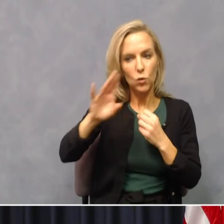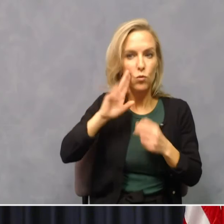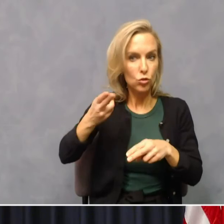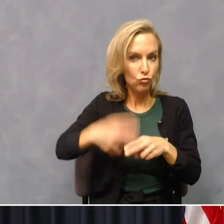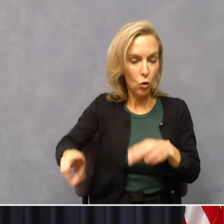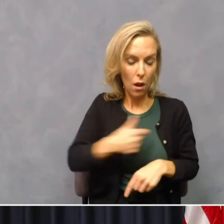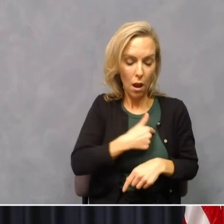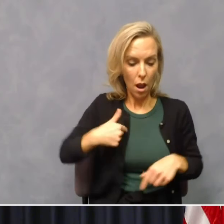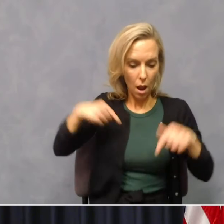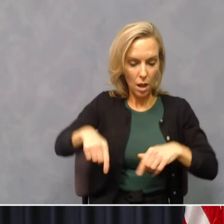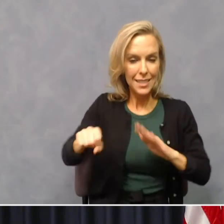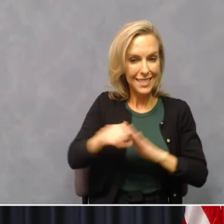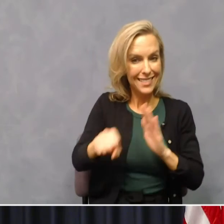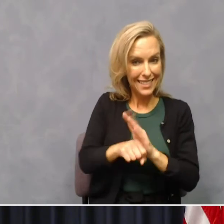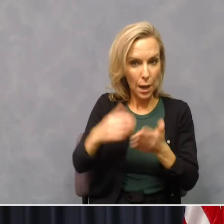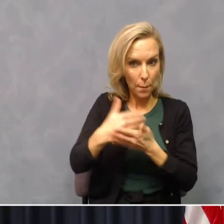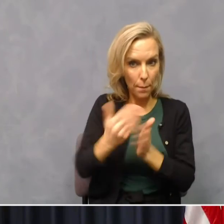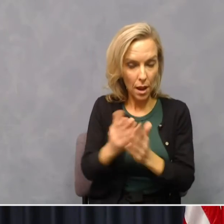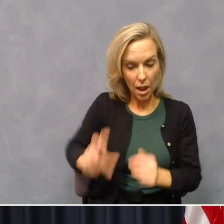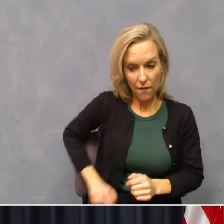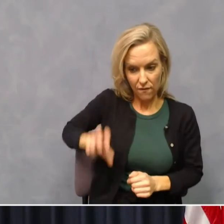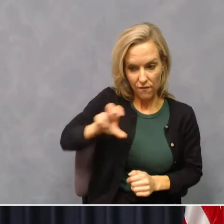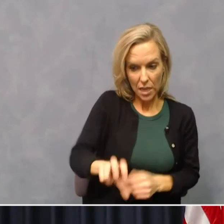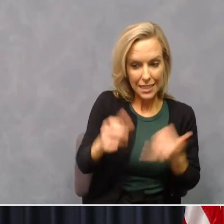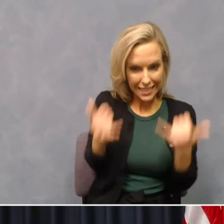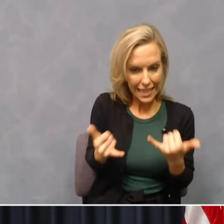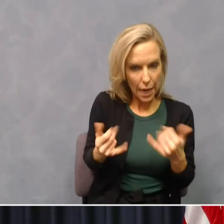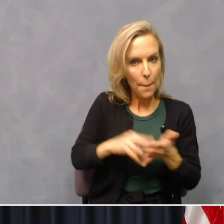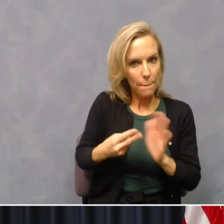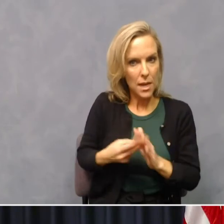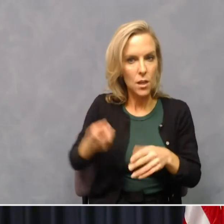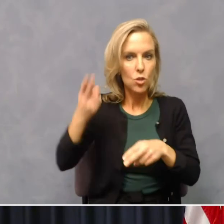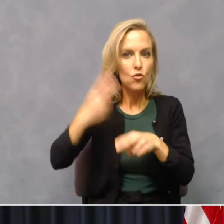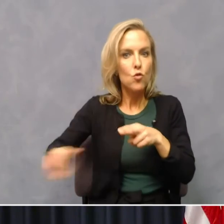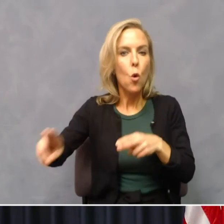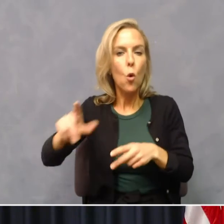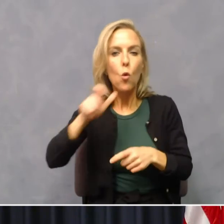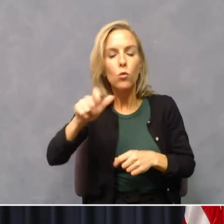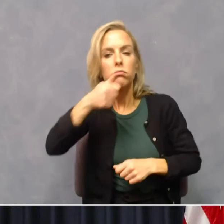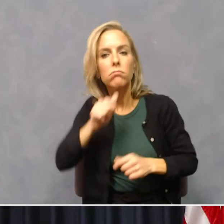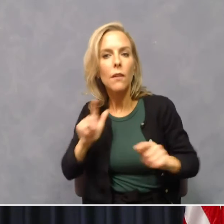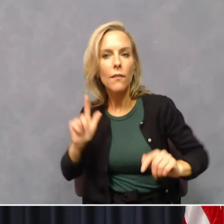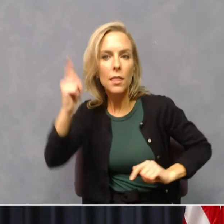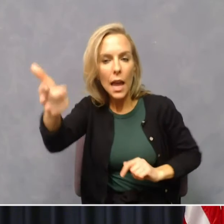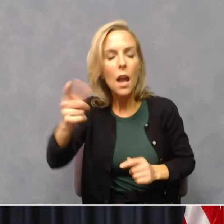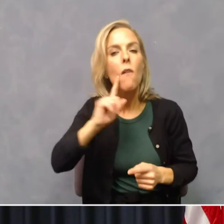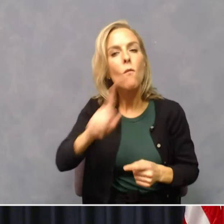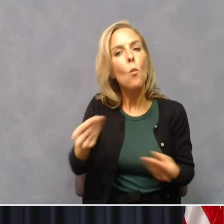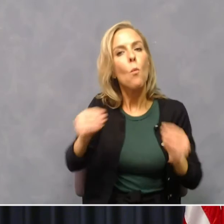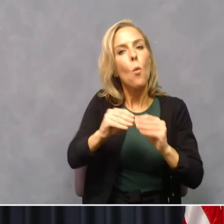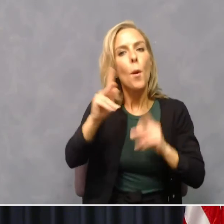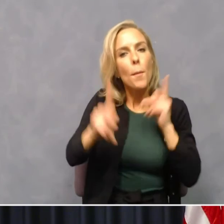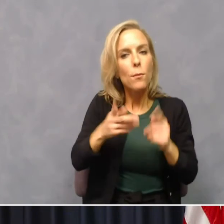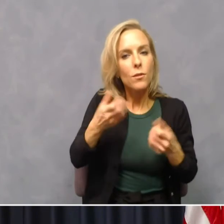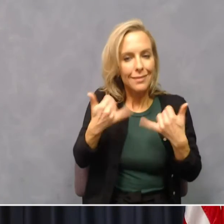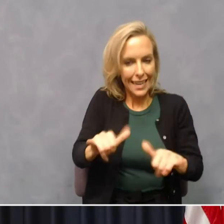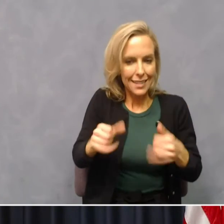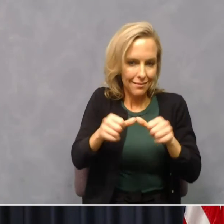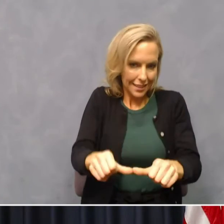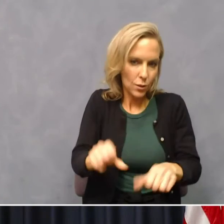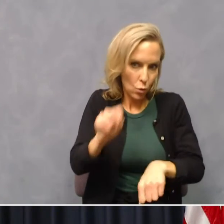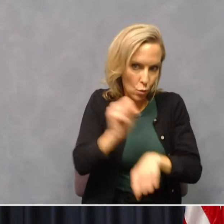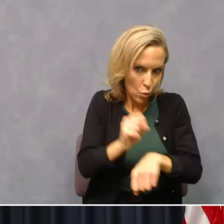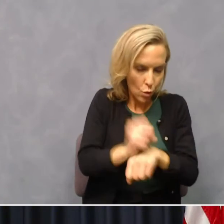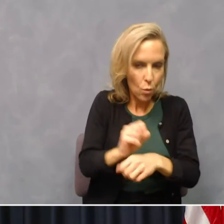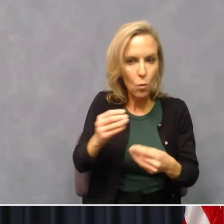budget. Investing now means a shorter recession, more people at work, more relief for our families. When people are hurting, you